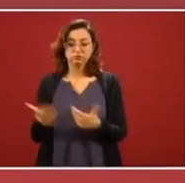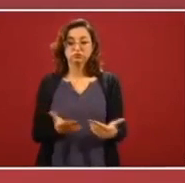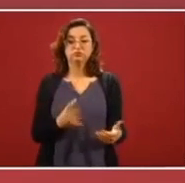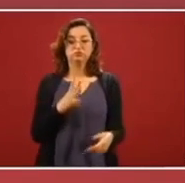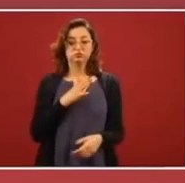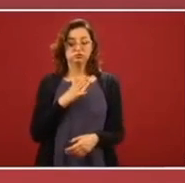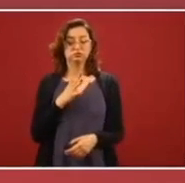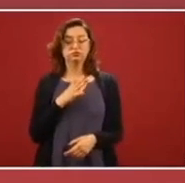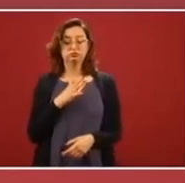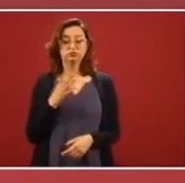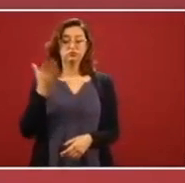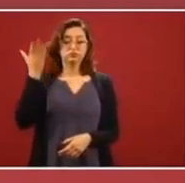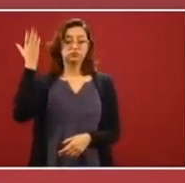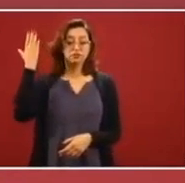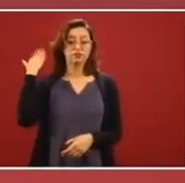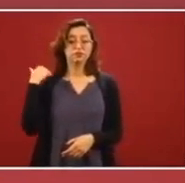petroleum.